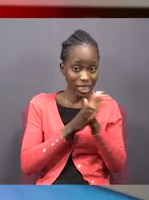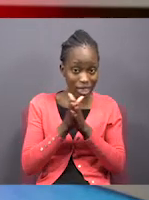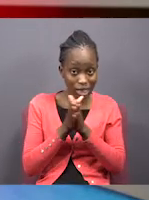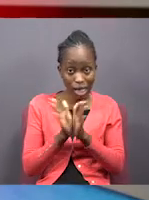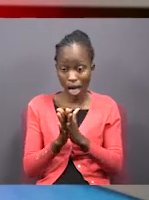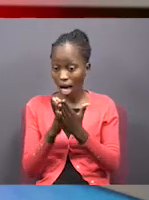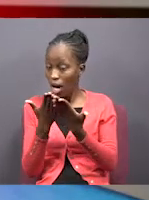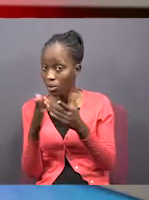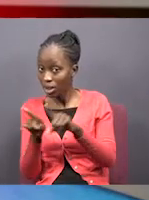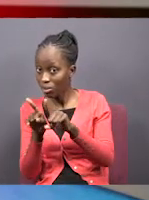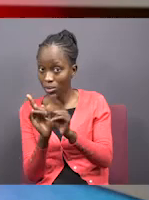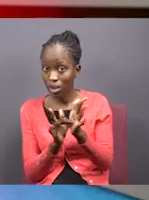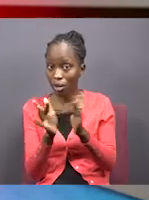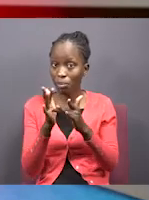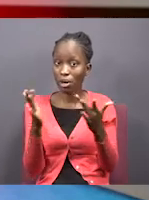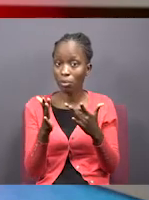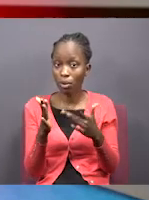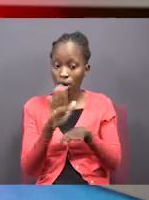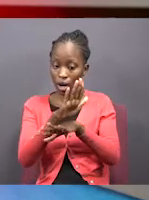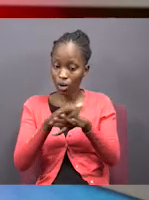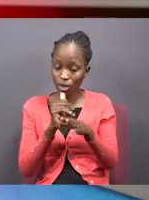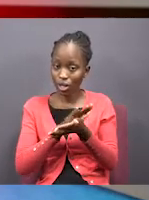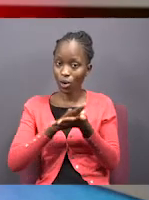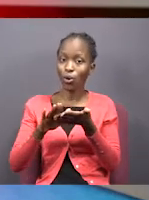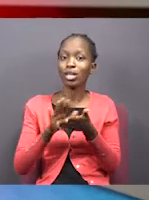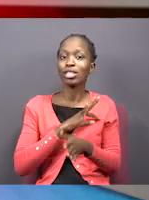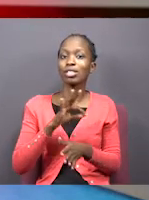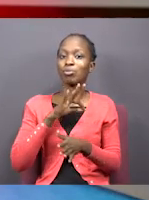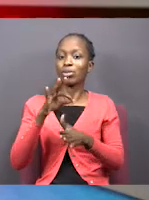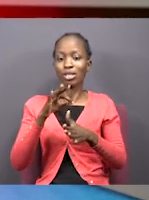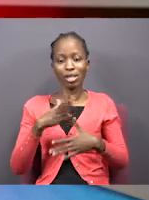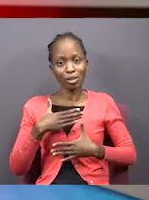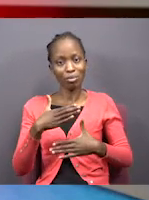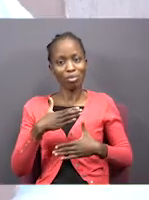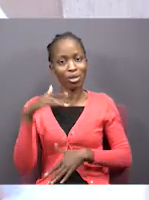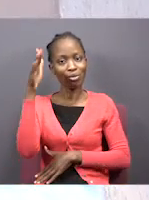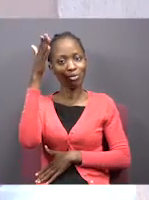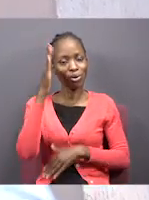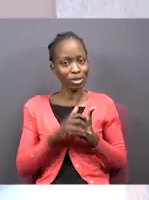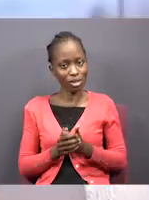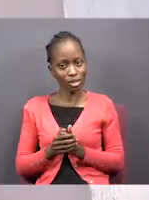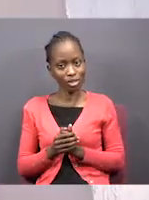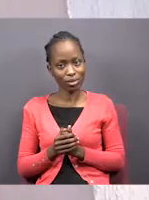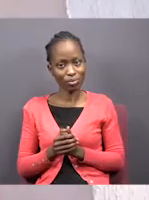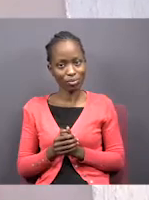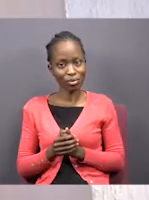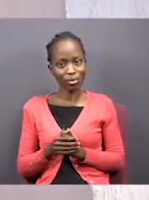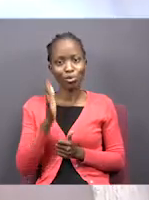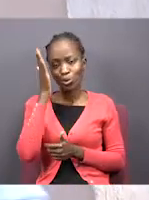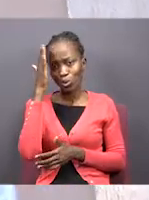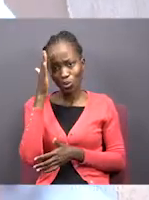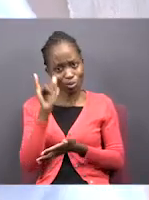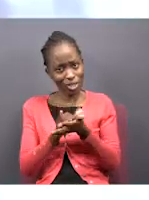That's quite interesting. And we also need the Holy Spirit inside of us for strength,